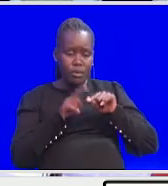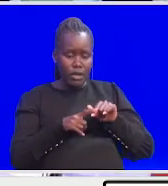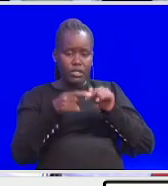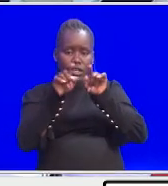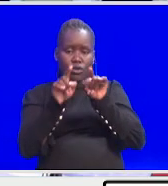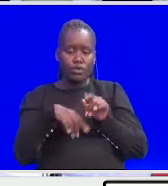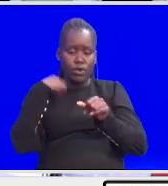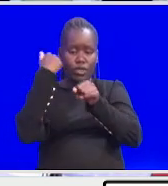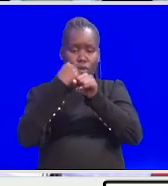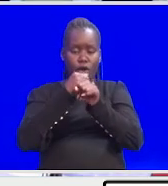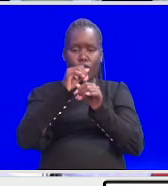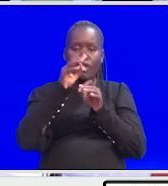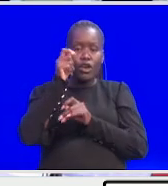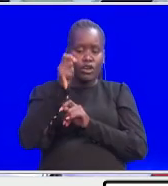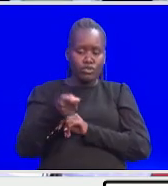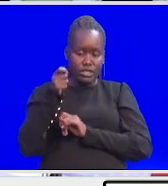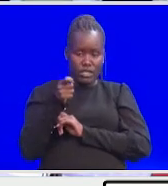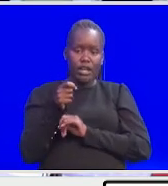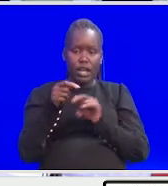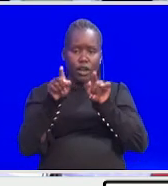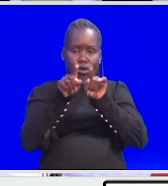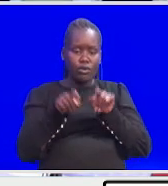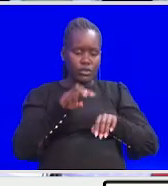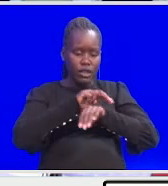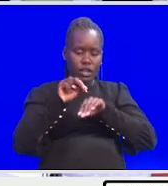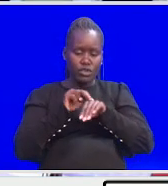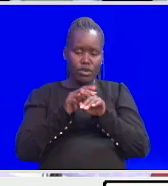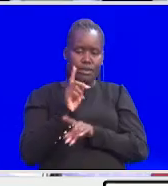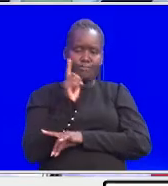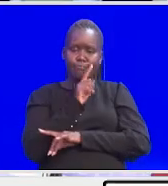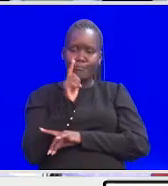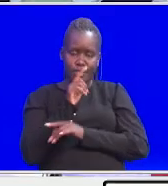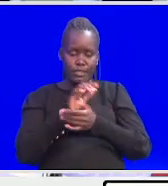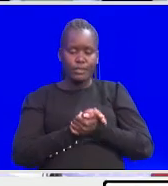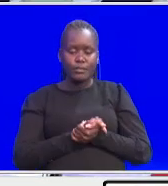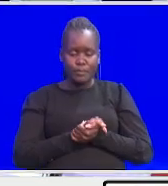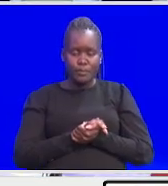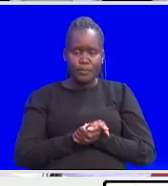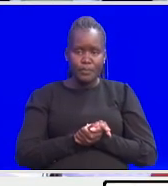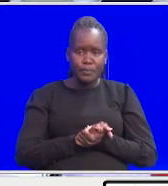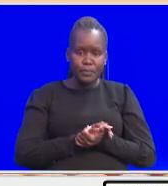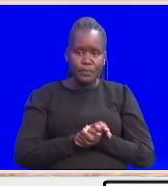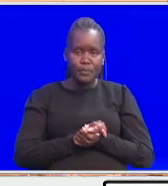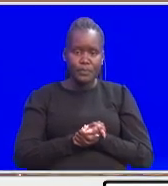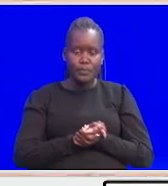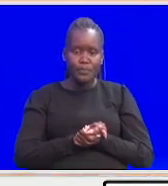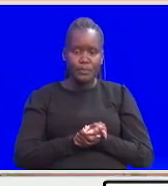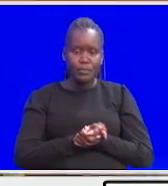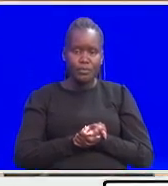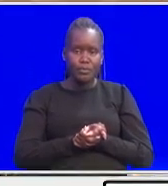of the judiciary and puts the nation at risk of lawlessness. Moige William with the details.